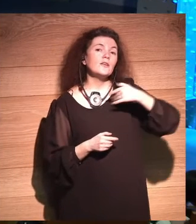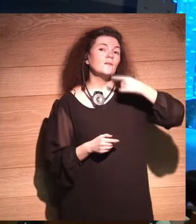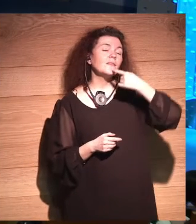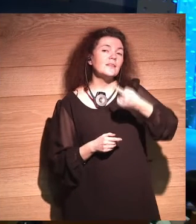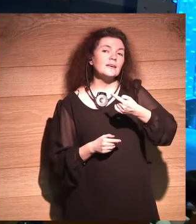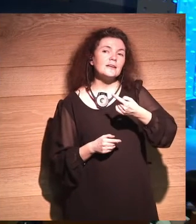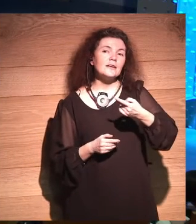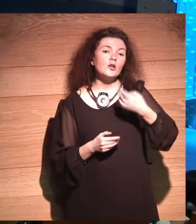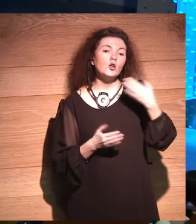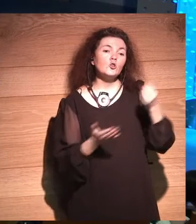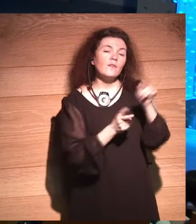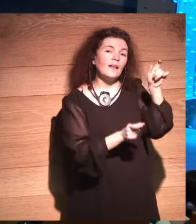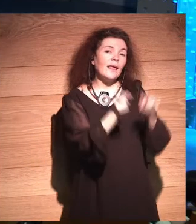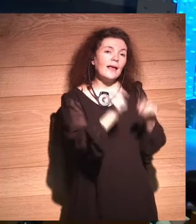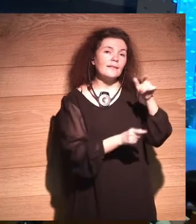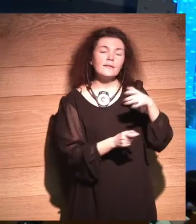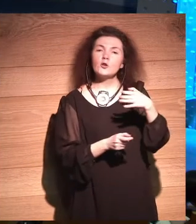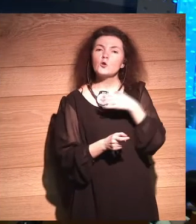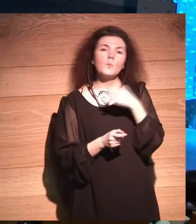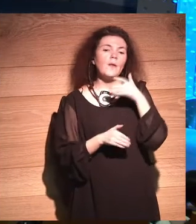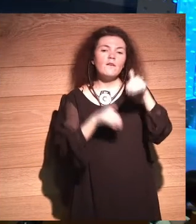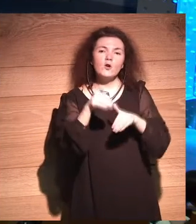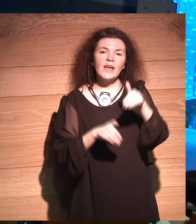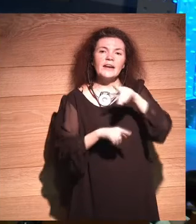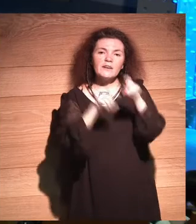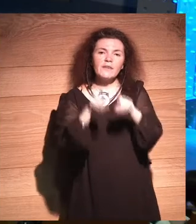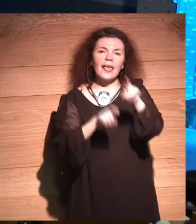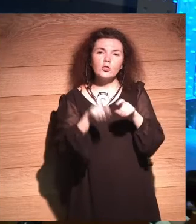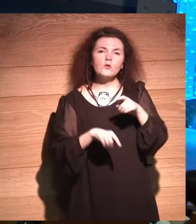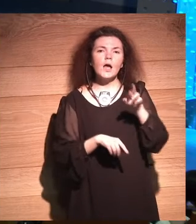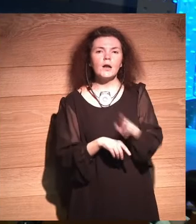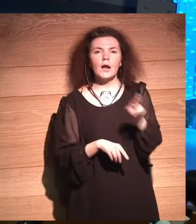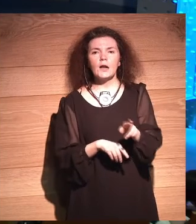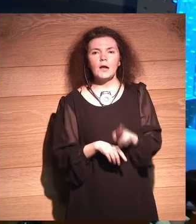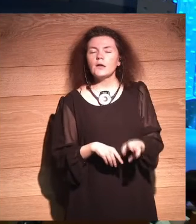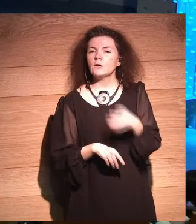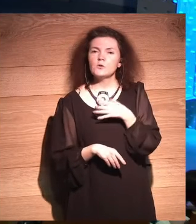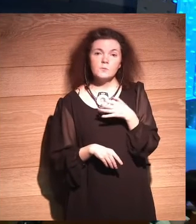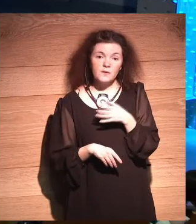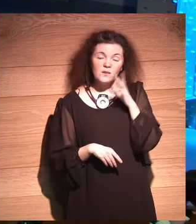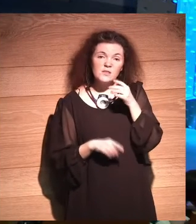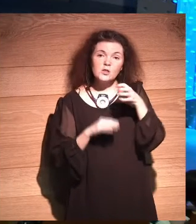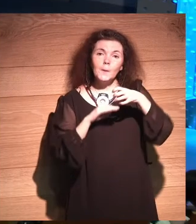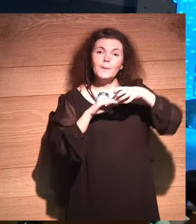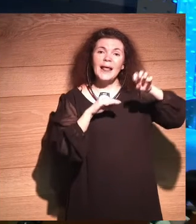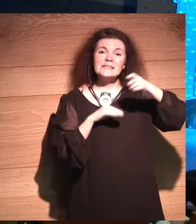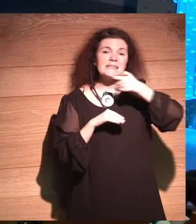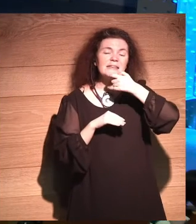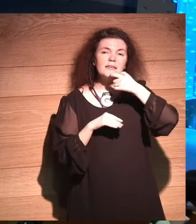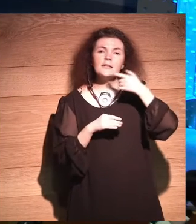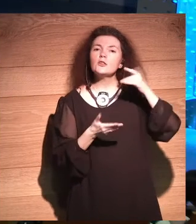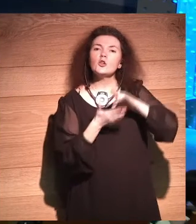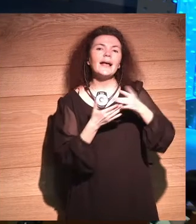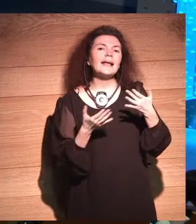all referendum all the time. We saw with Brexit the challenge of what happens when you ask people to vote on a